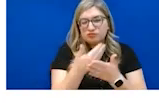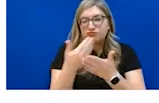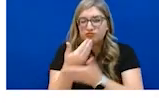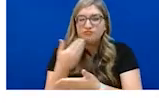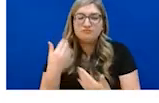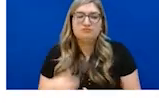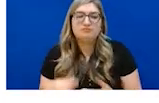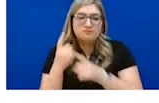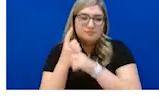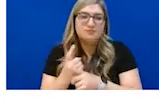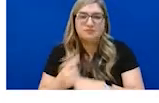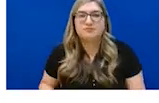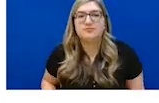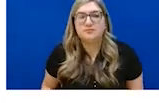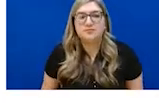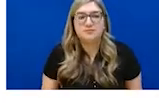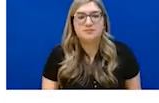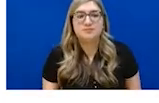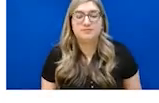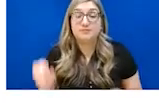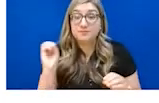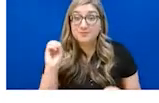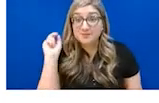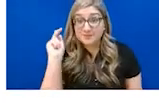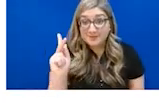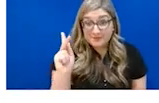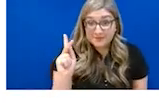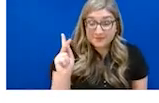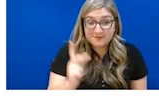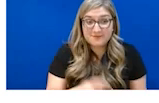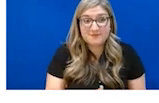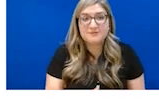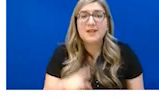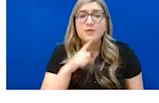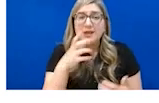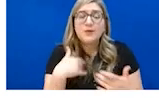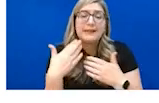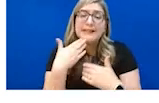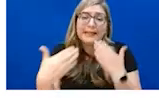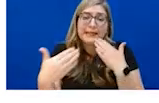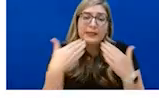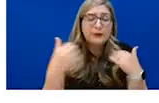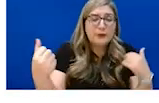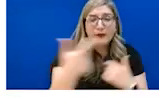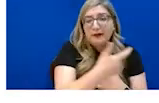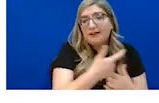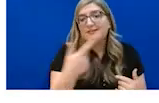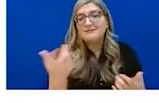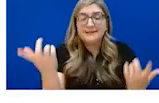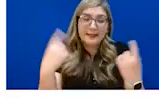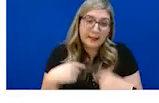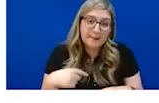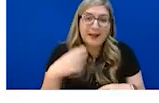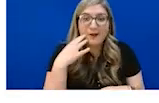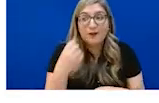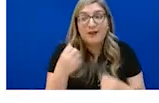Yeah, that's what that is. Okay. With that, I really want to thank you all for hanging out the afternoon with me. I know you probably have